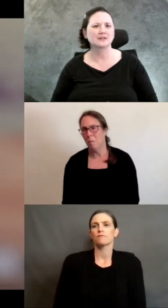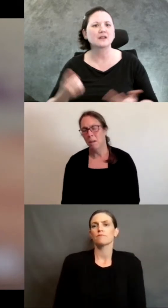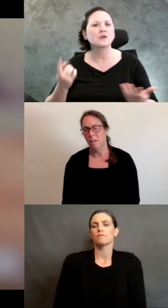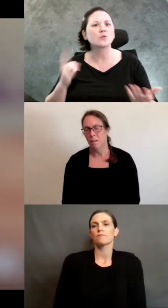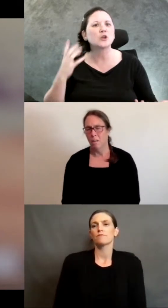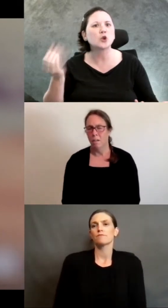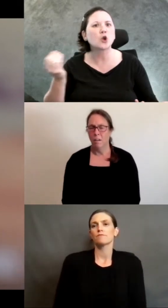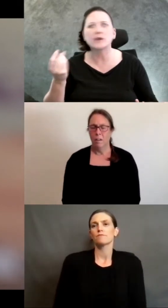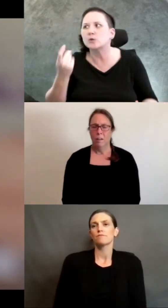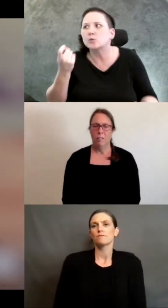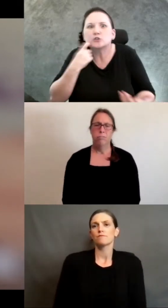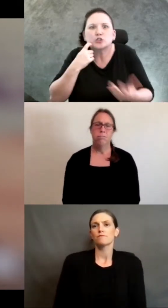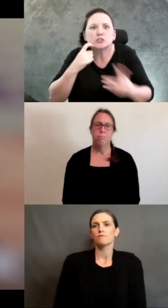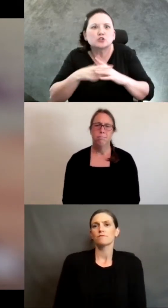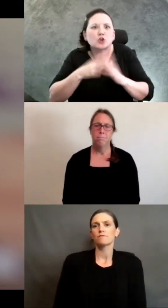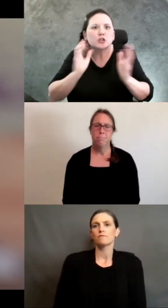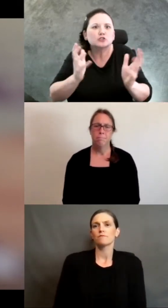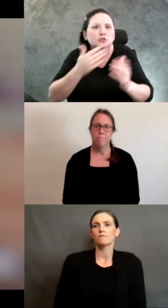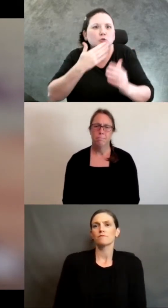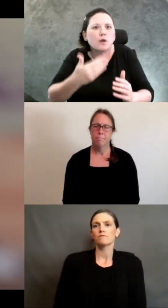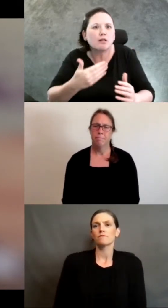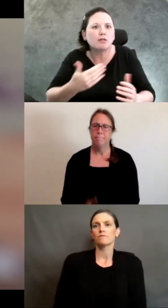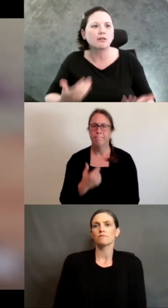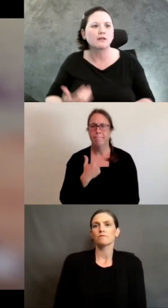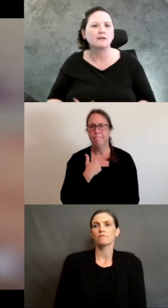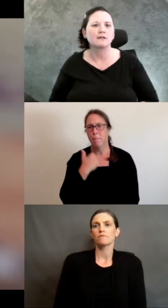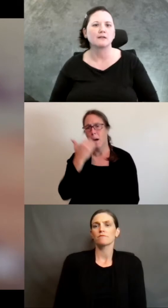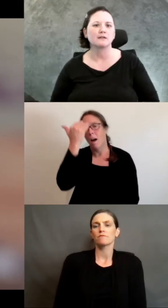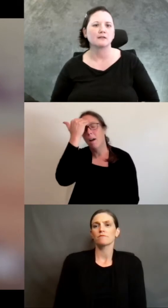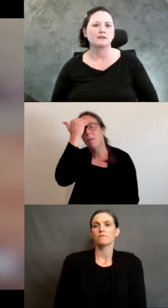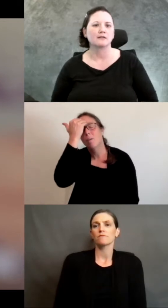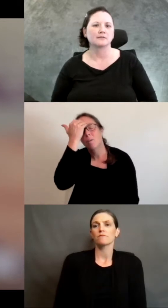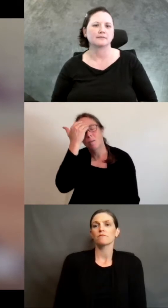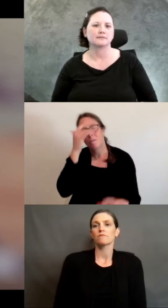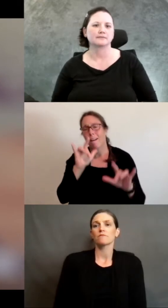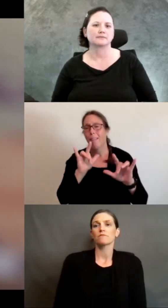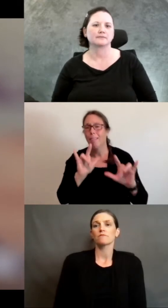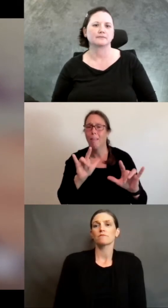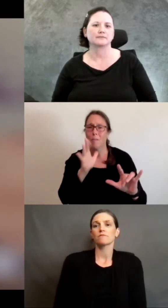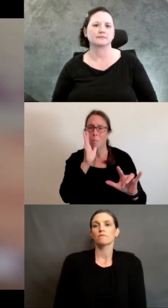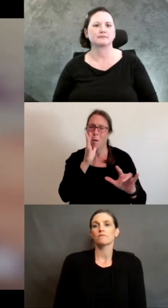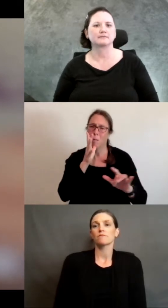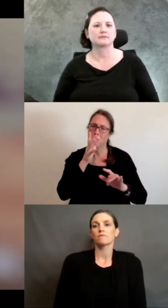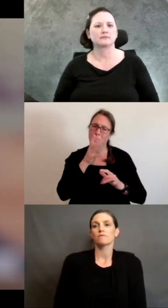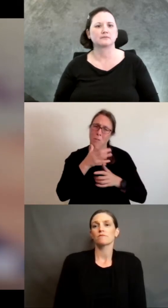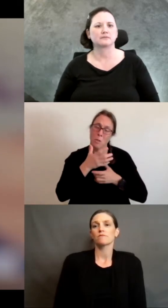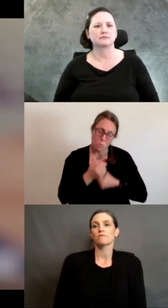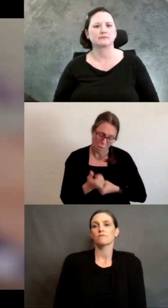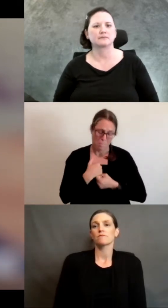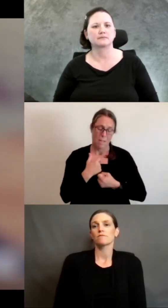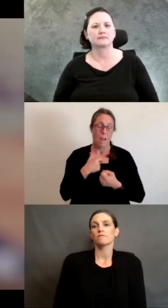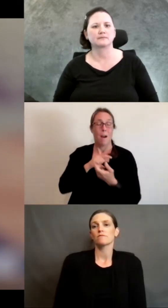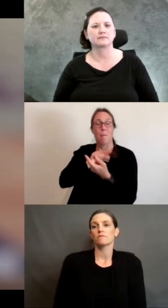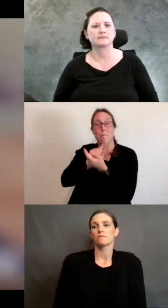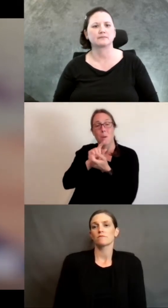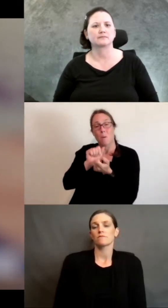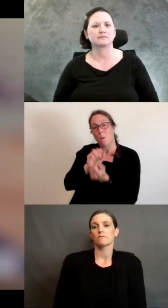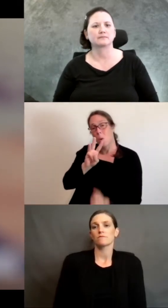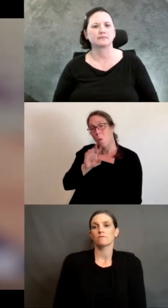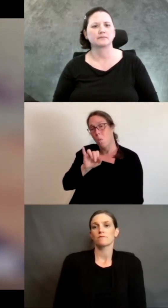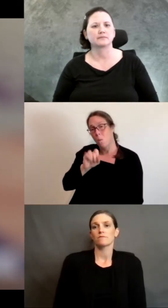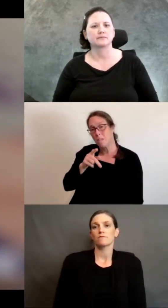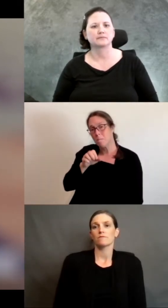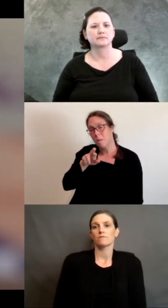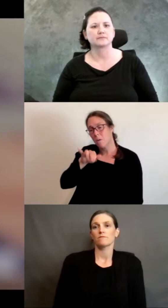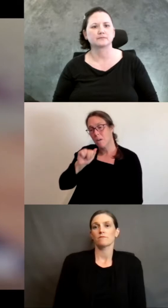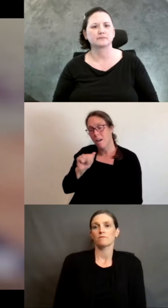talk. I know, and I love you, Mom. Trust me, I'm meeting up with Wisperia and Amelia. We'll be back